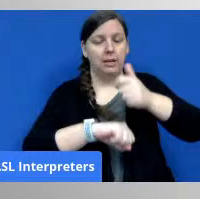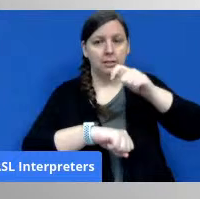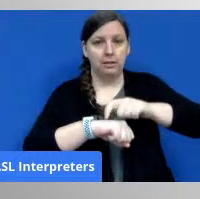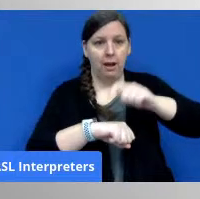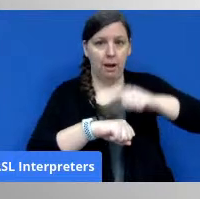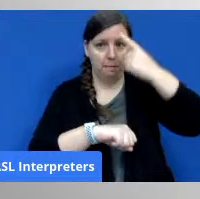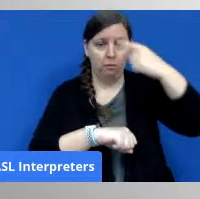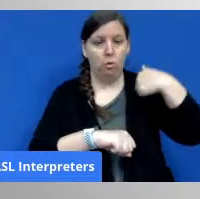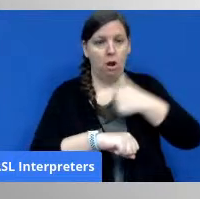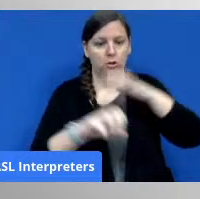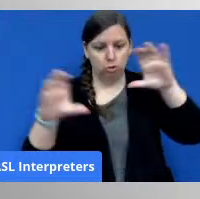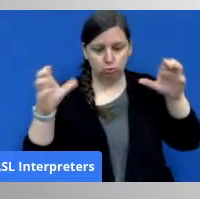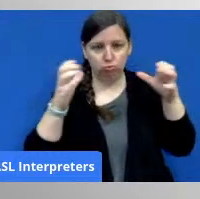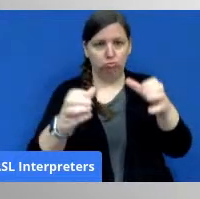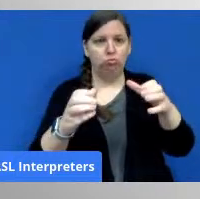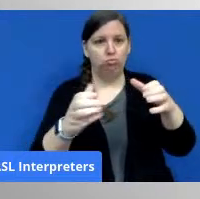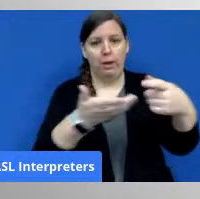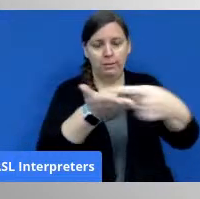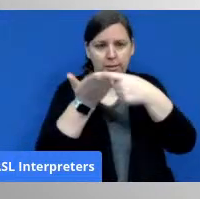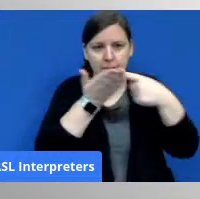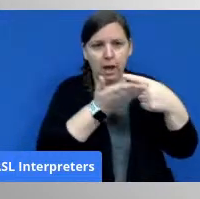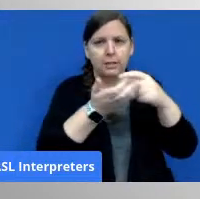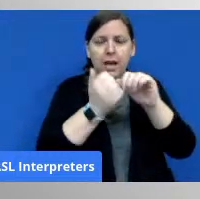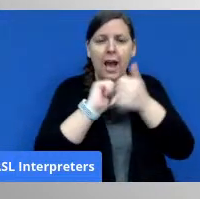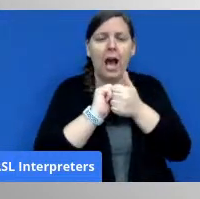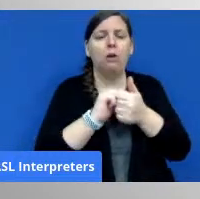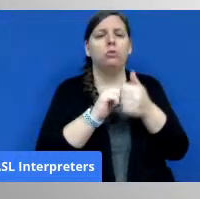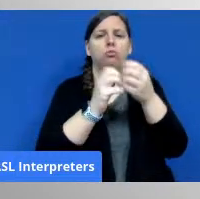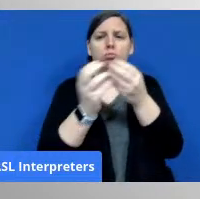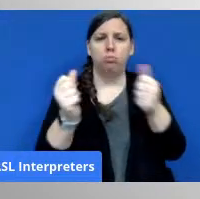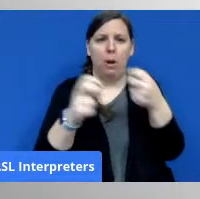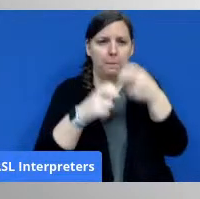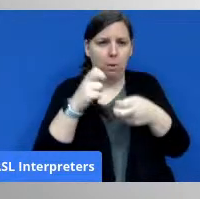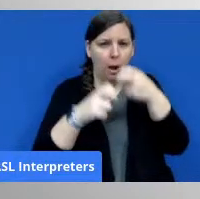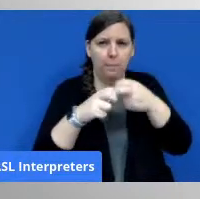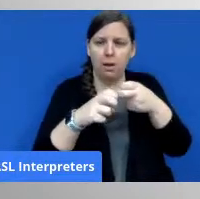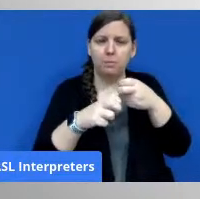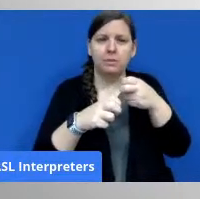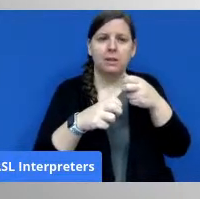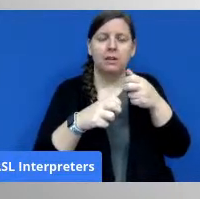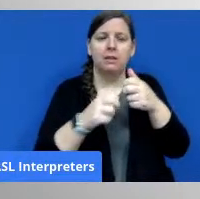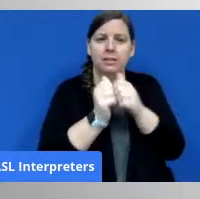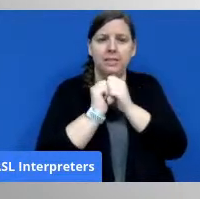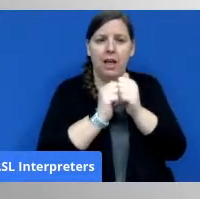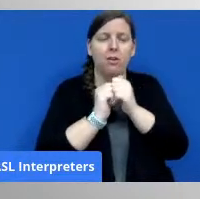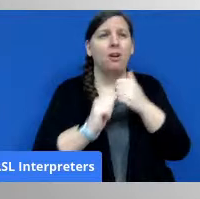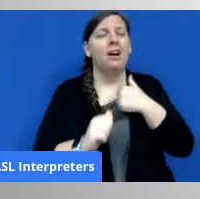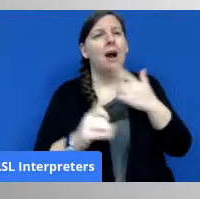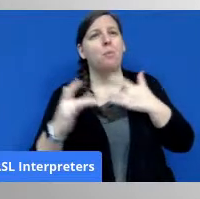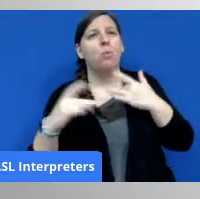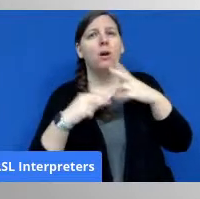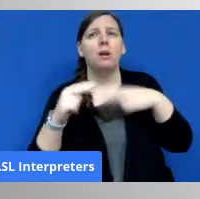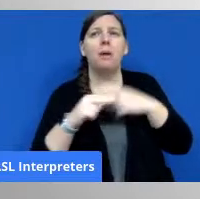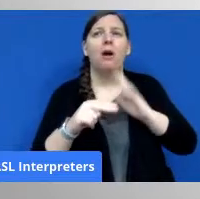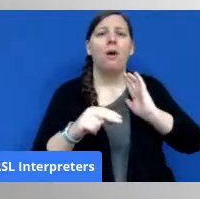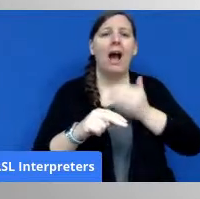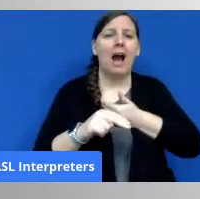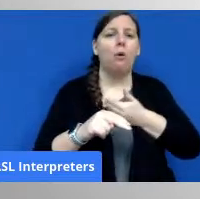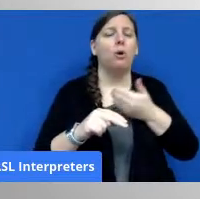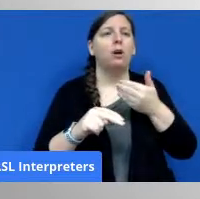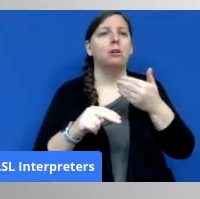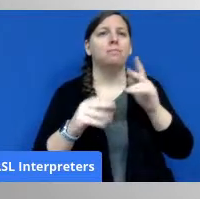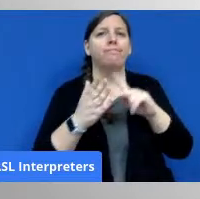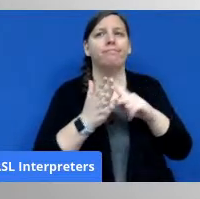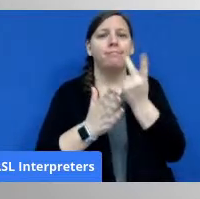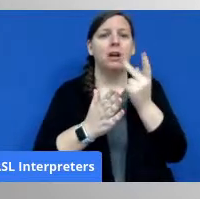moving forward. I'm worried about our duplication of efforts. You know, if there's a geospatial data